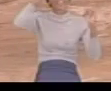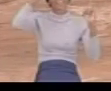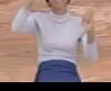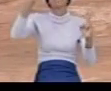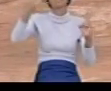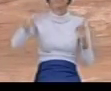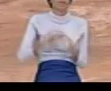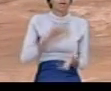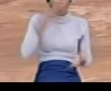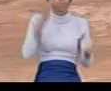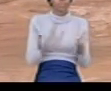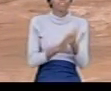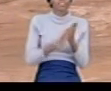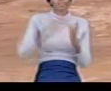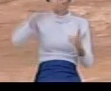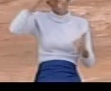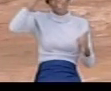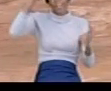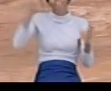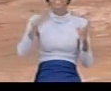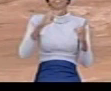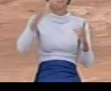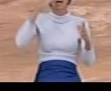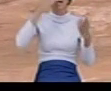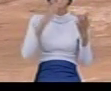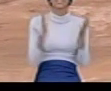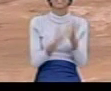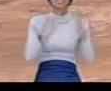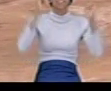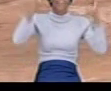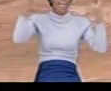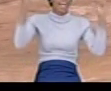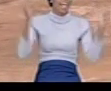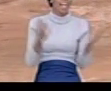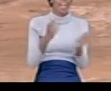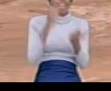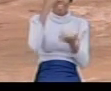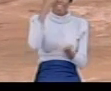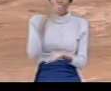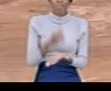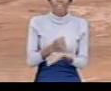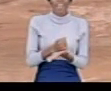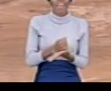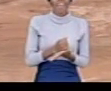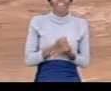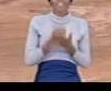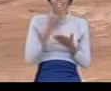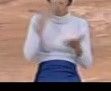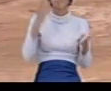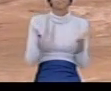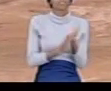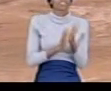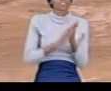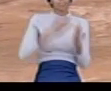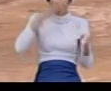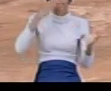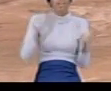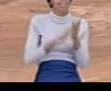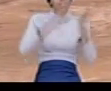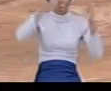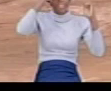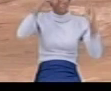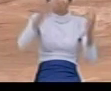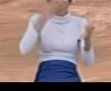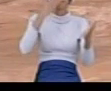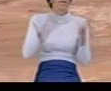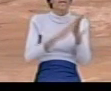praise him. Praise him, praise him. Hallelujah, amen. Praise him, praise him,